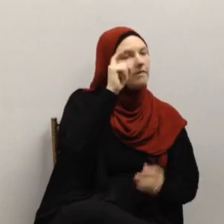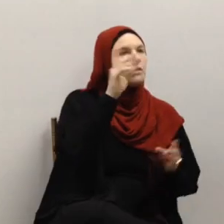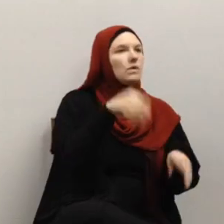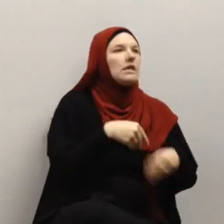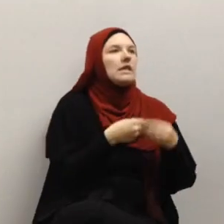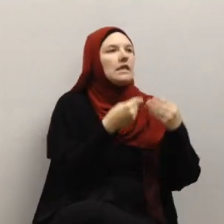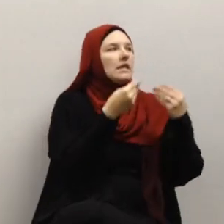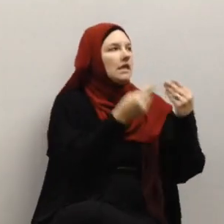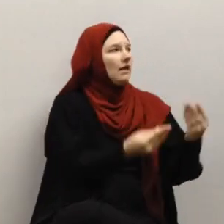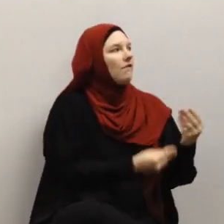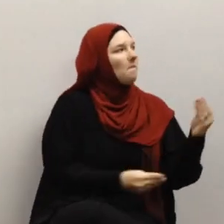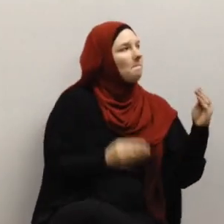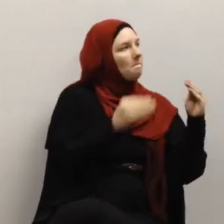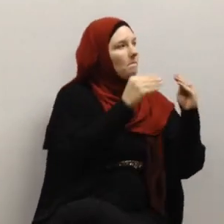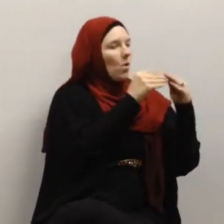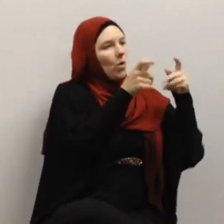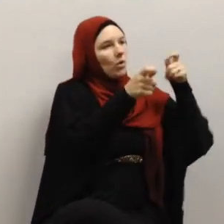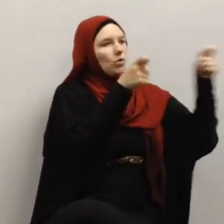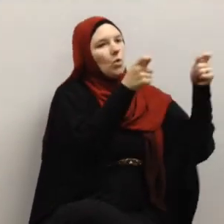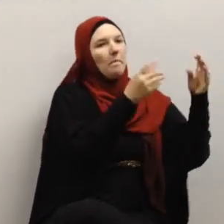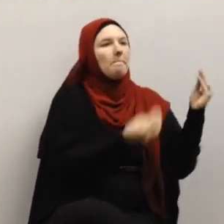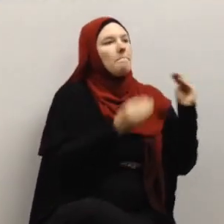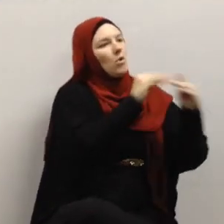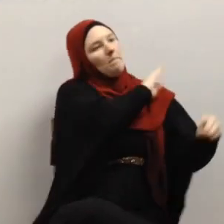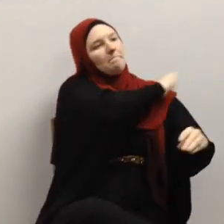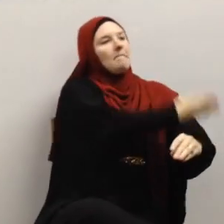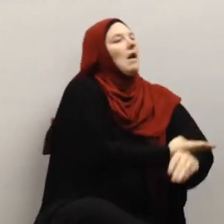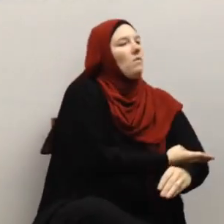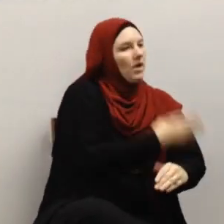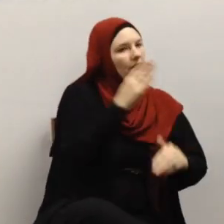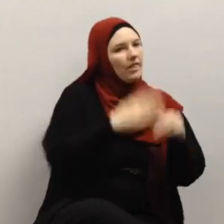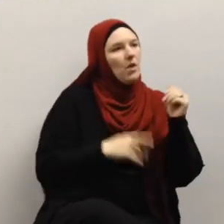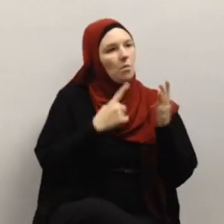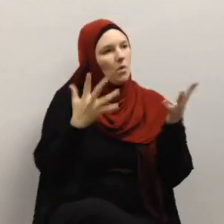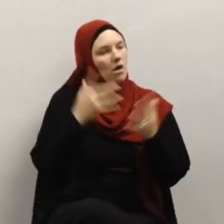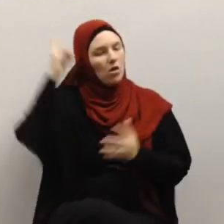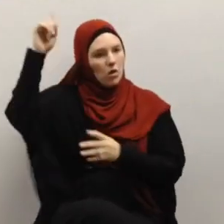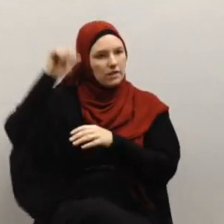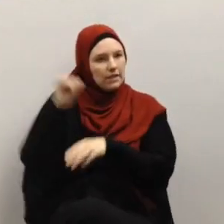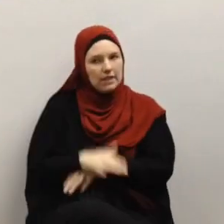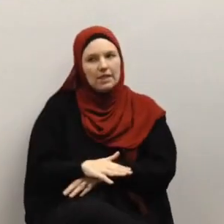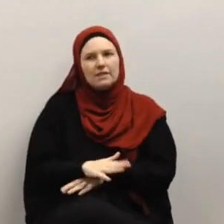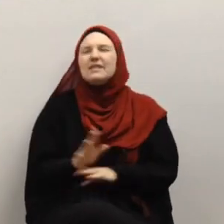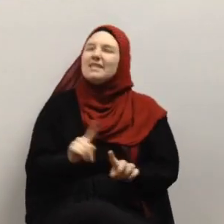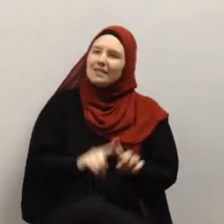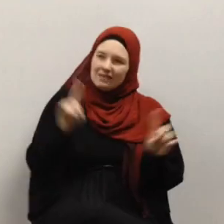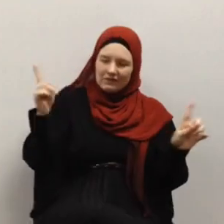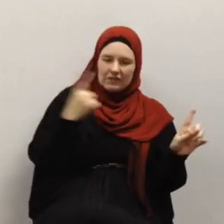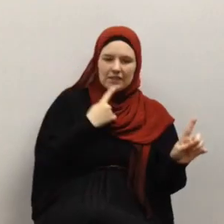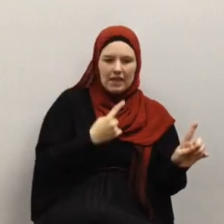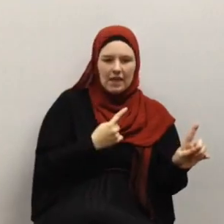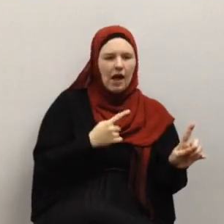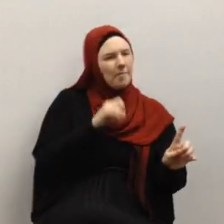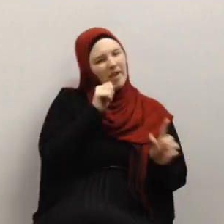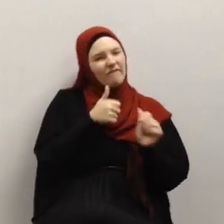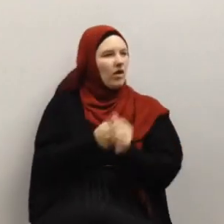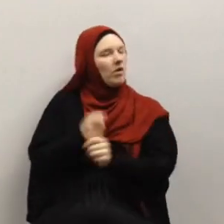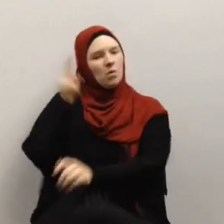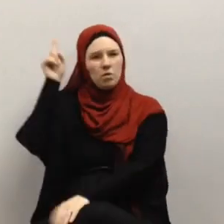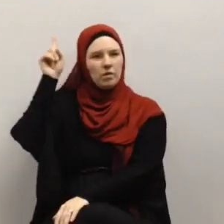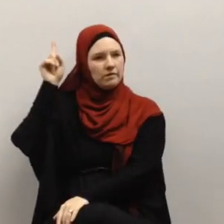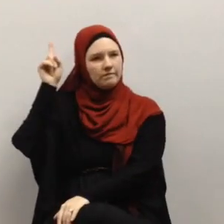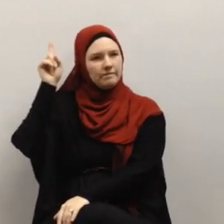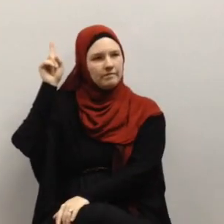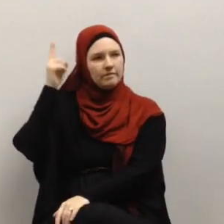precedent over what Allah. You see, it is one thing to say, I'm not following Allah. That is